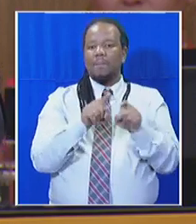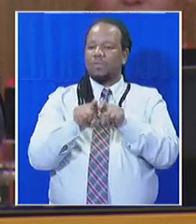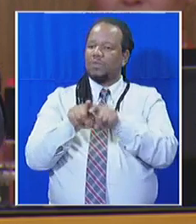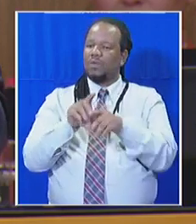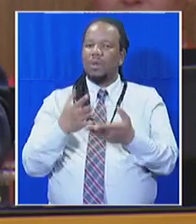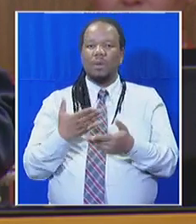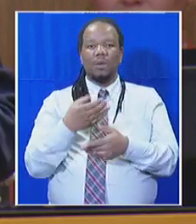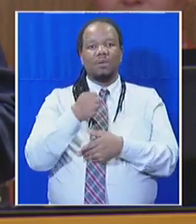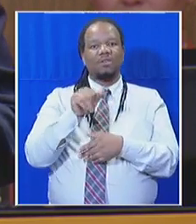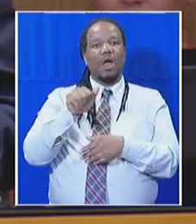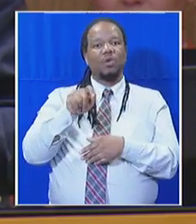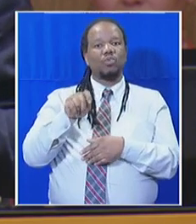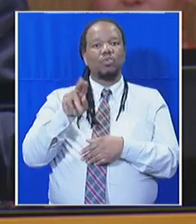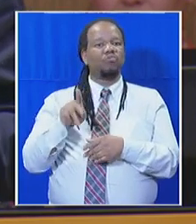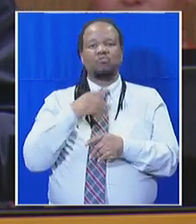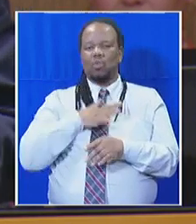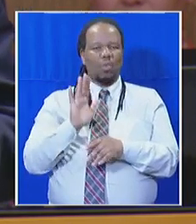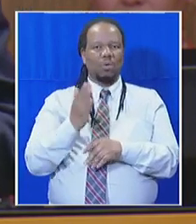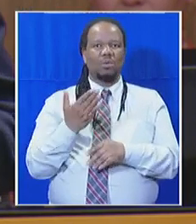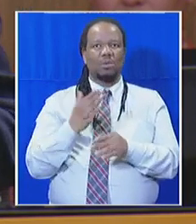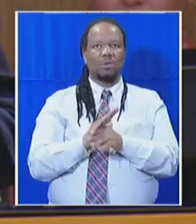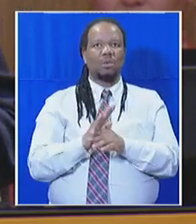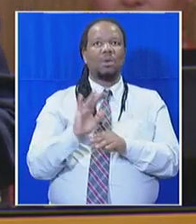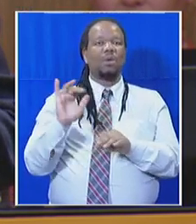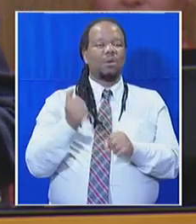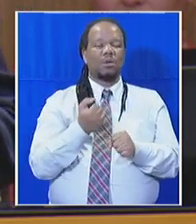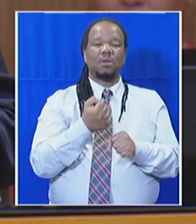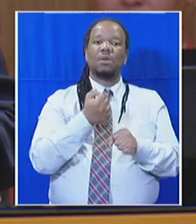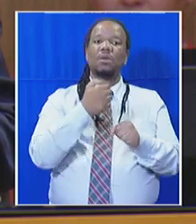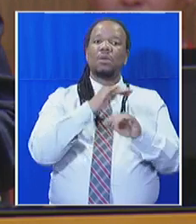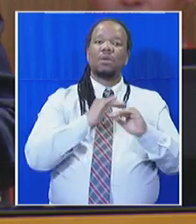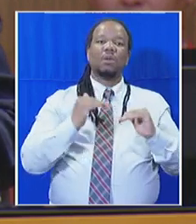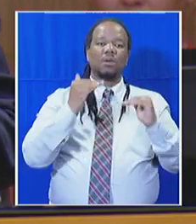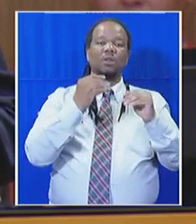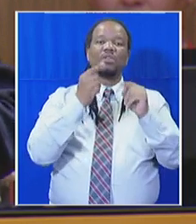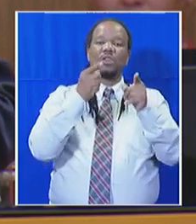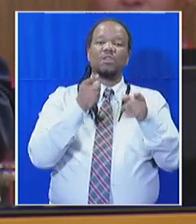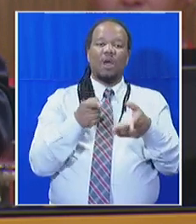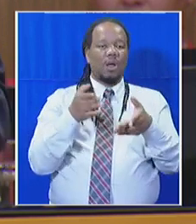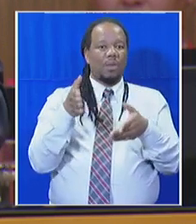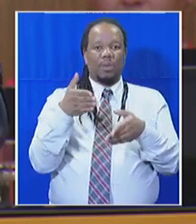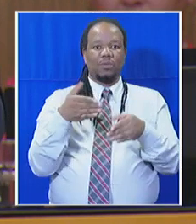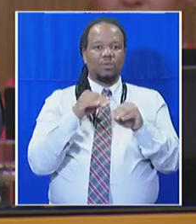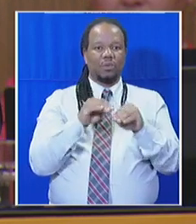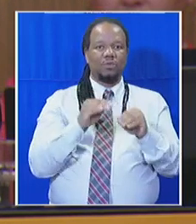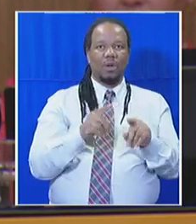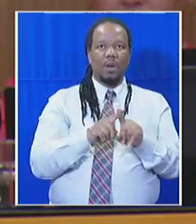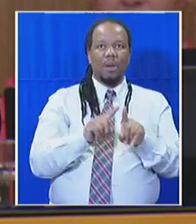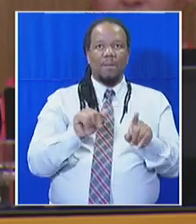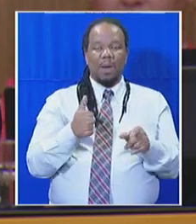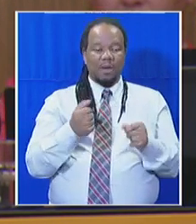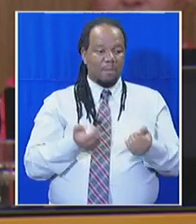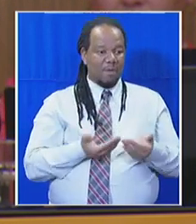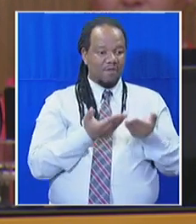SATU doesn't want them. We have the highest rate of teacher absenteeism on the continent, but we don't have teacher performance